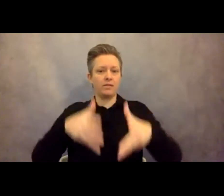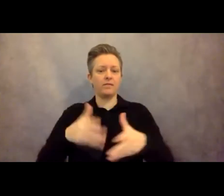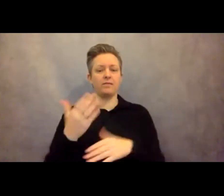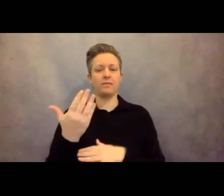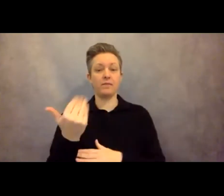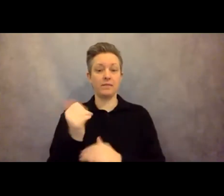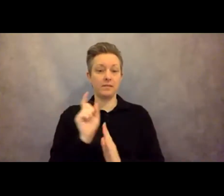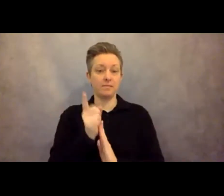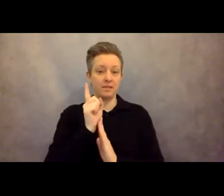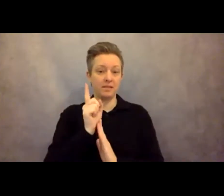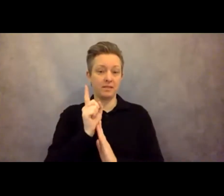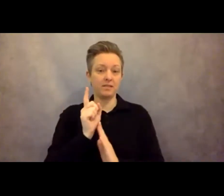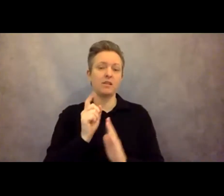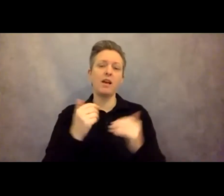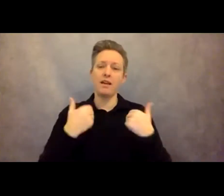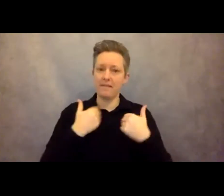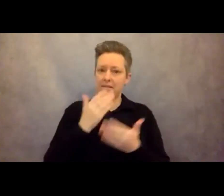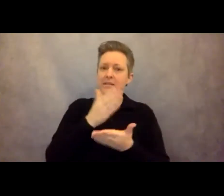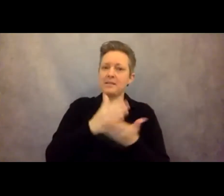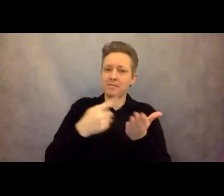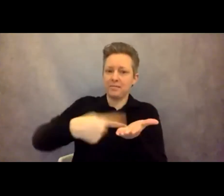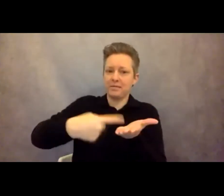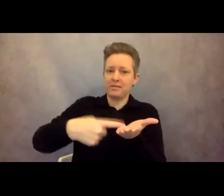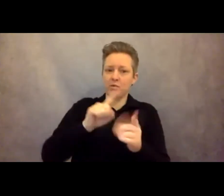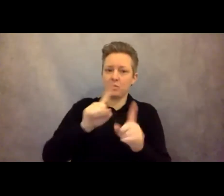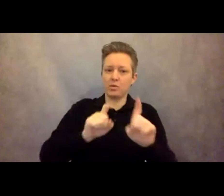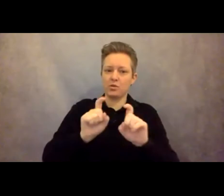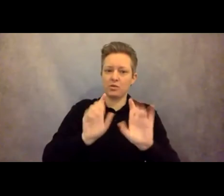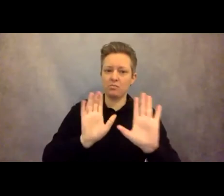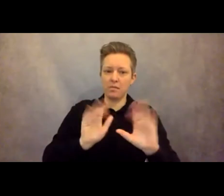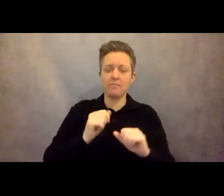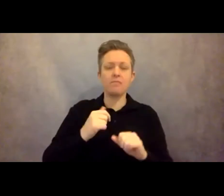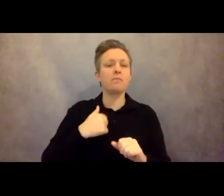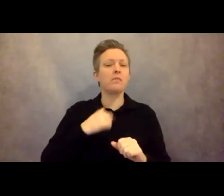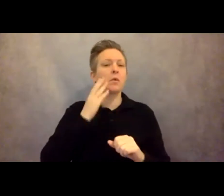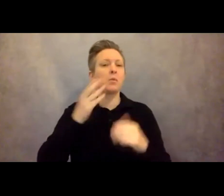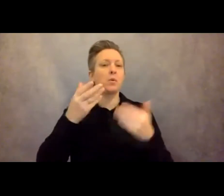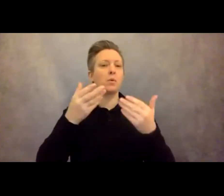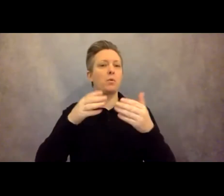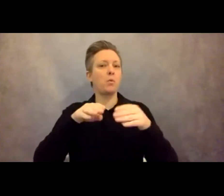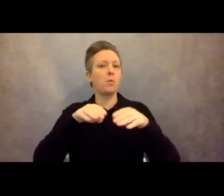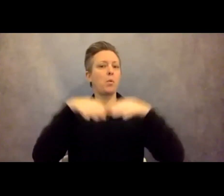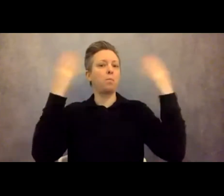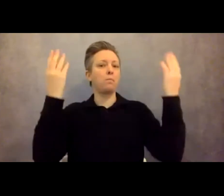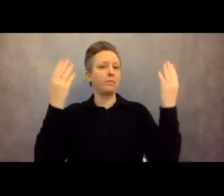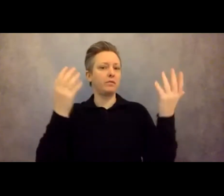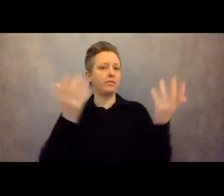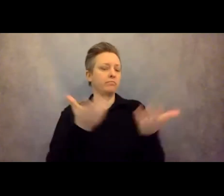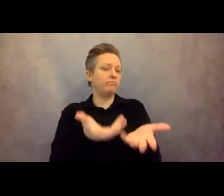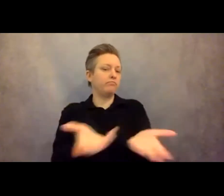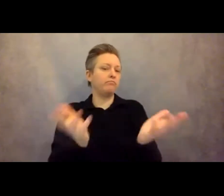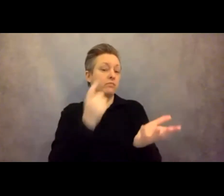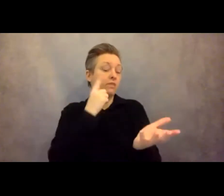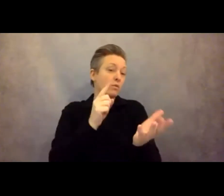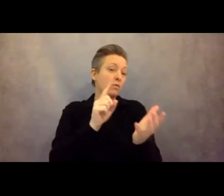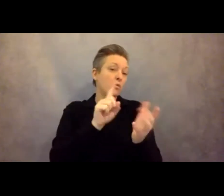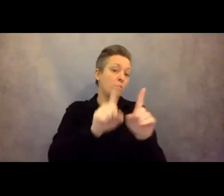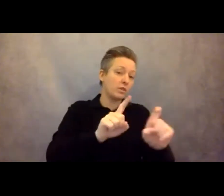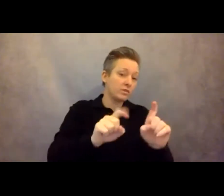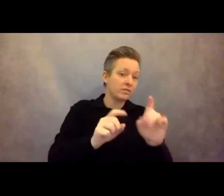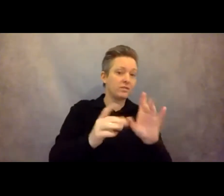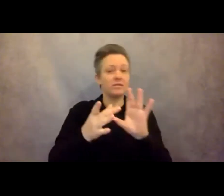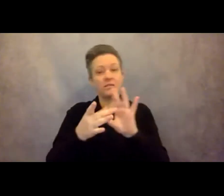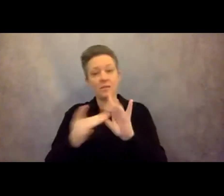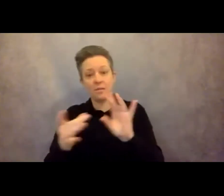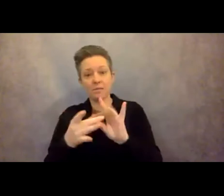where I have some discussion questions, but I'll open it up to folks who might have questions or comments or feedback